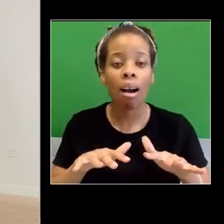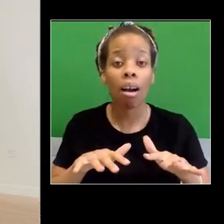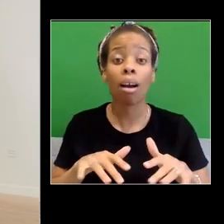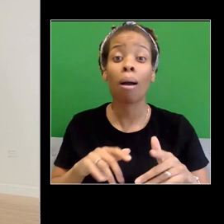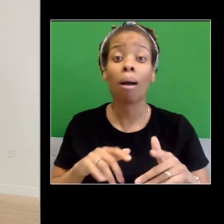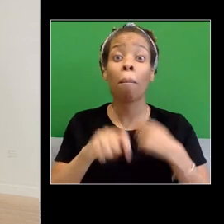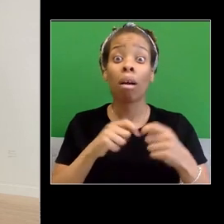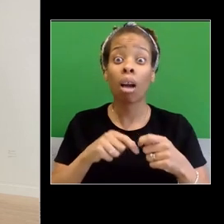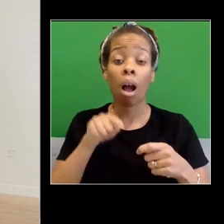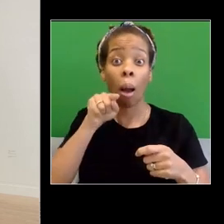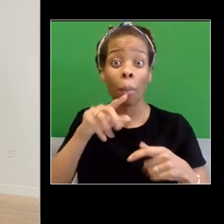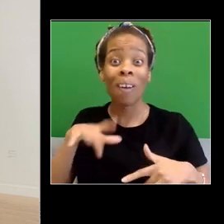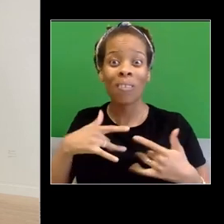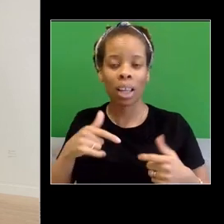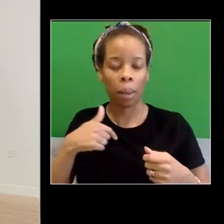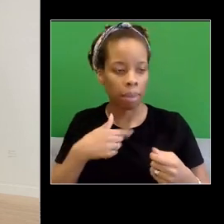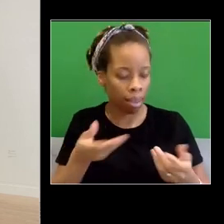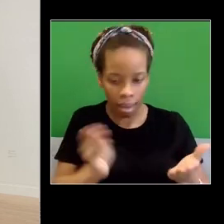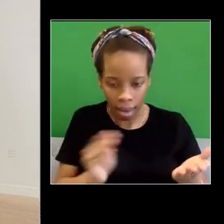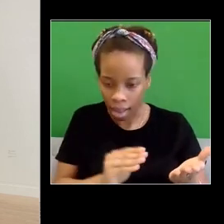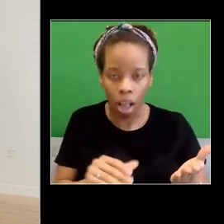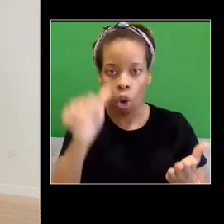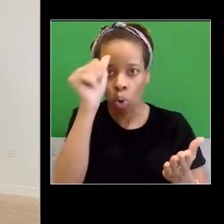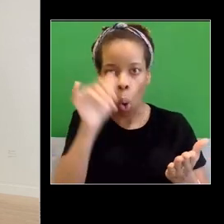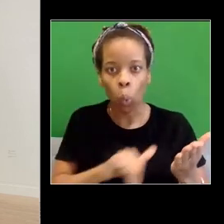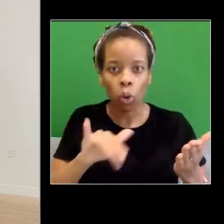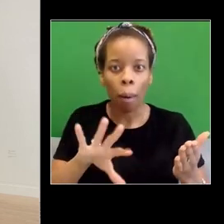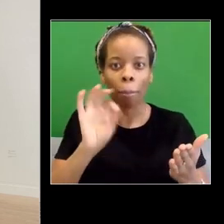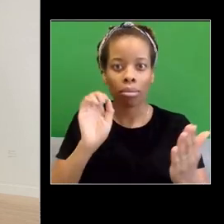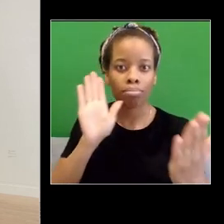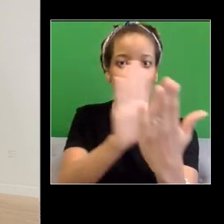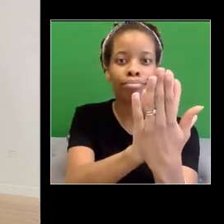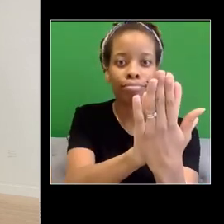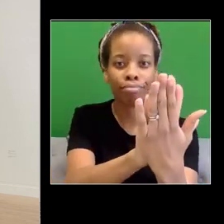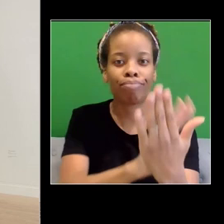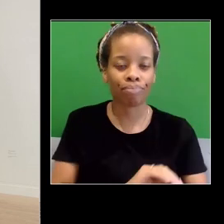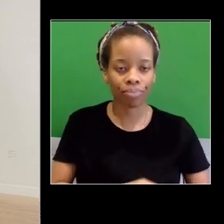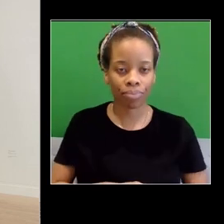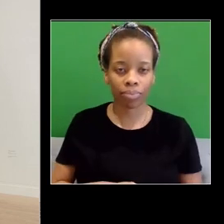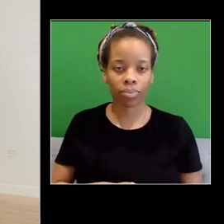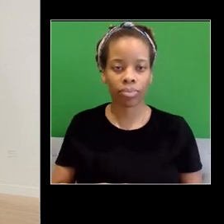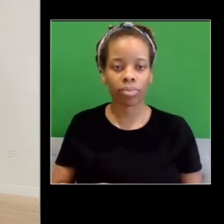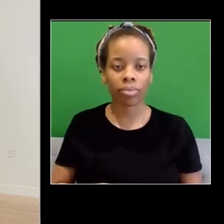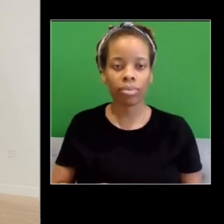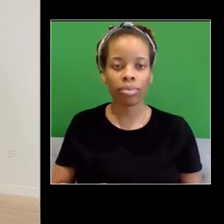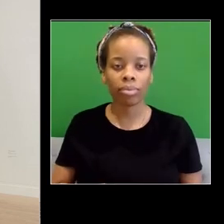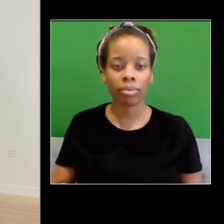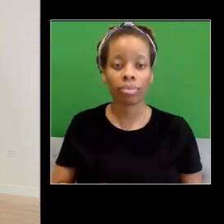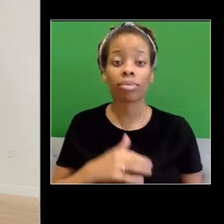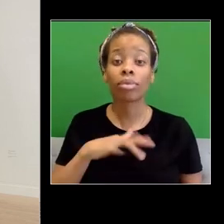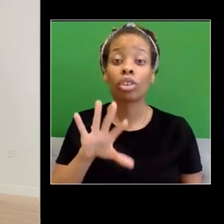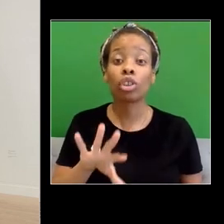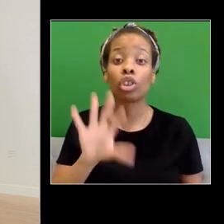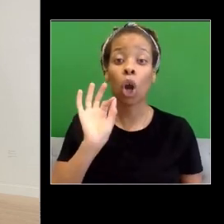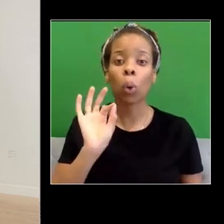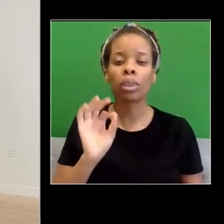first room and the first wall as soon as you walk in. And so I chose the Black Allegiance to the